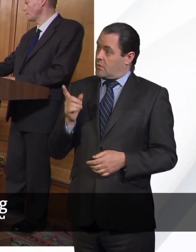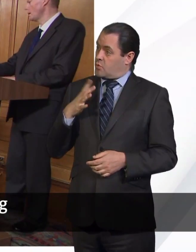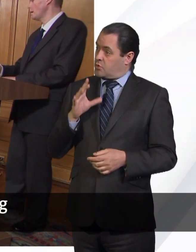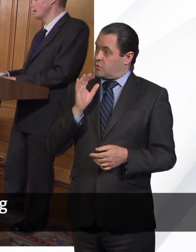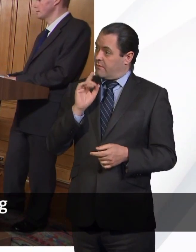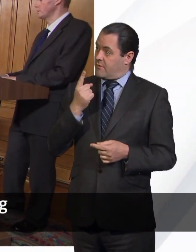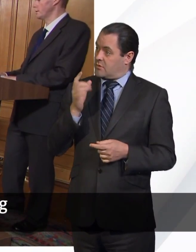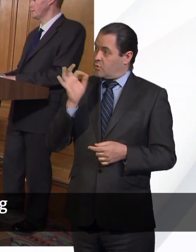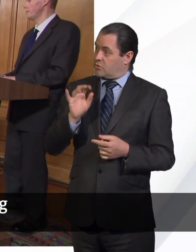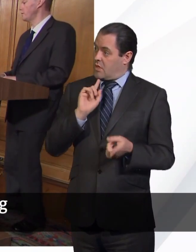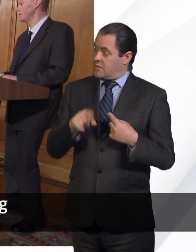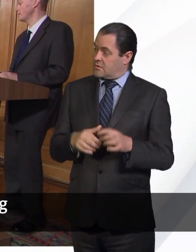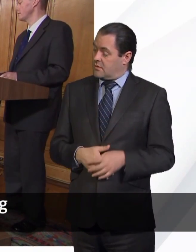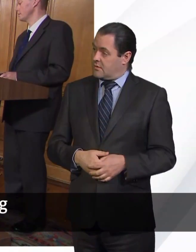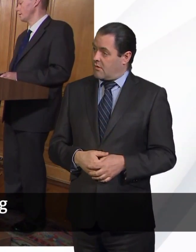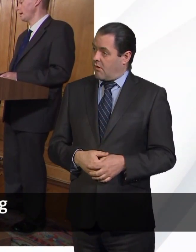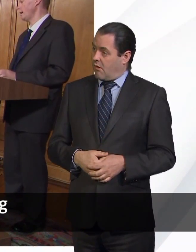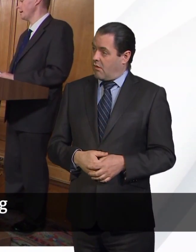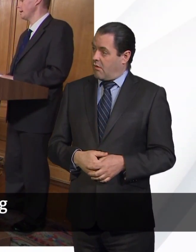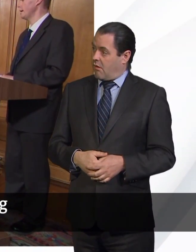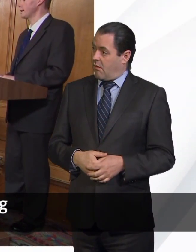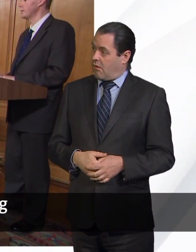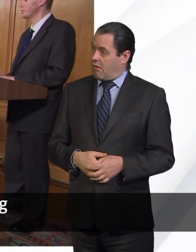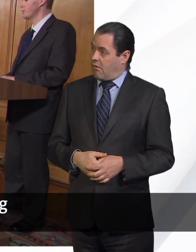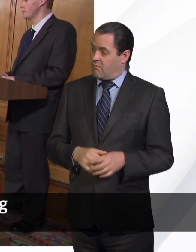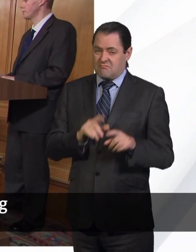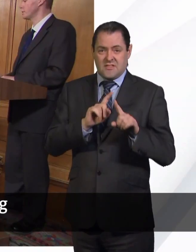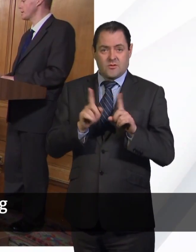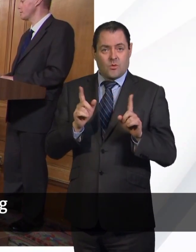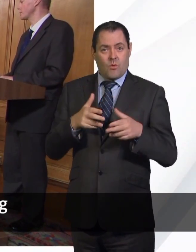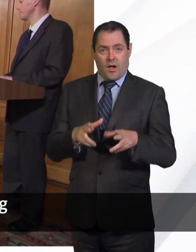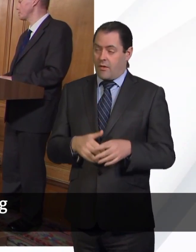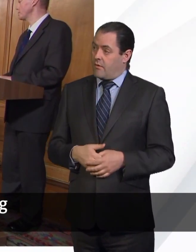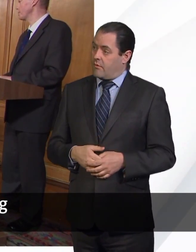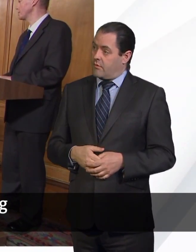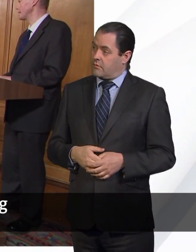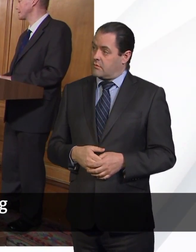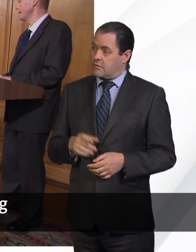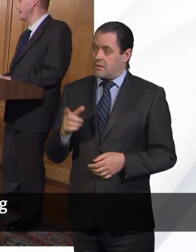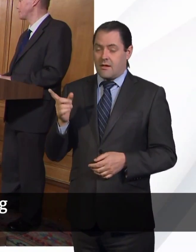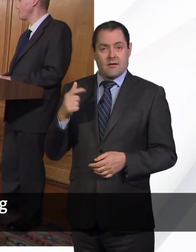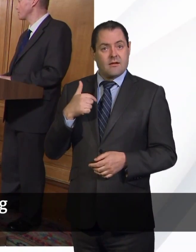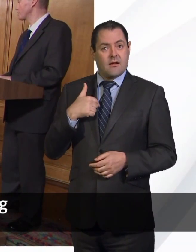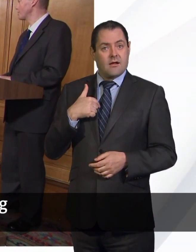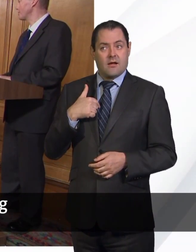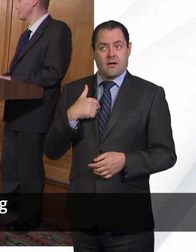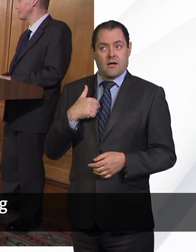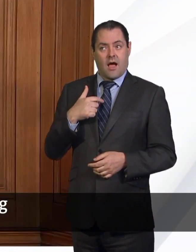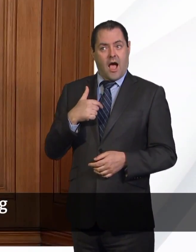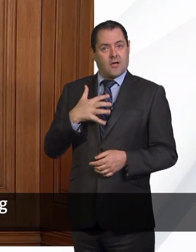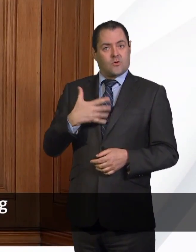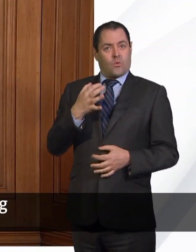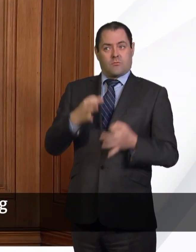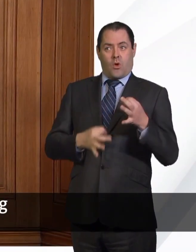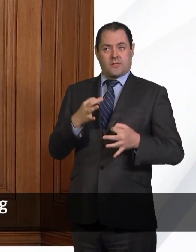first question by by semaphore or otherwise? Or I can assure you that the desire not to get pulled into politics is far stronger on the part